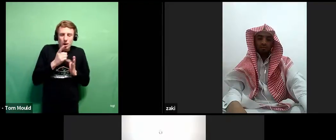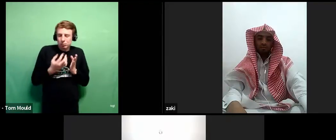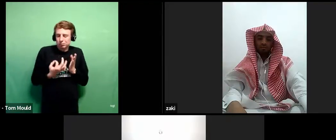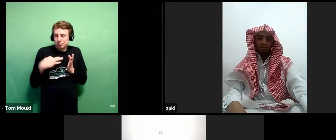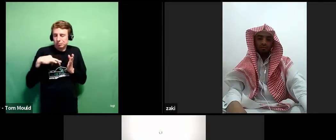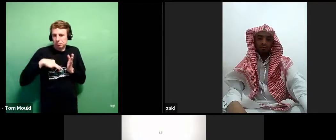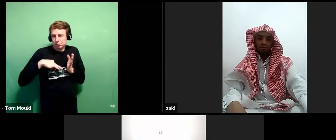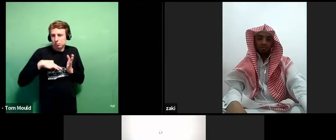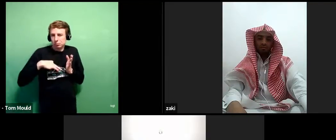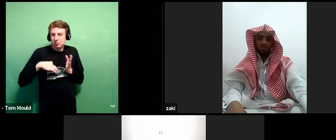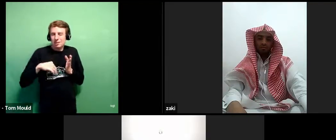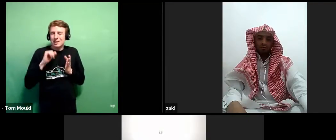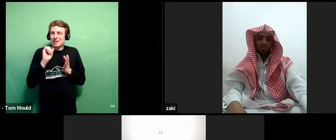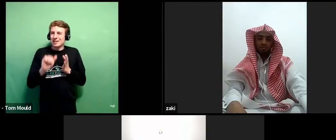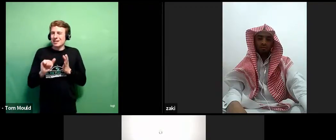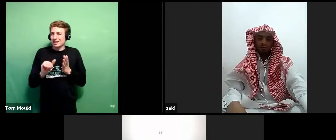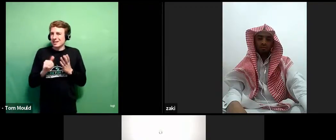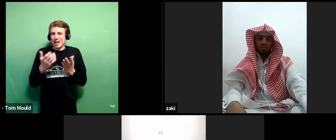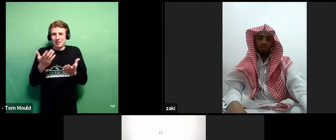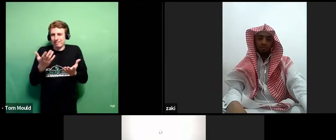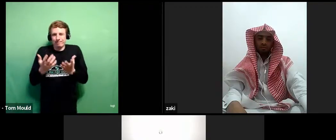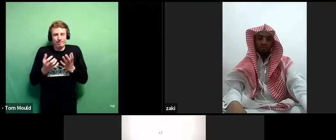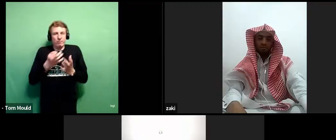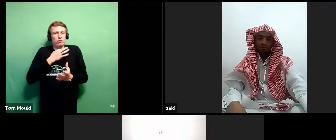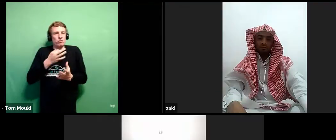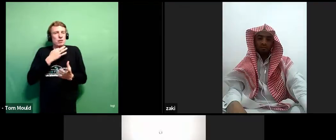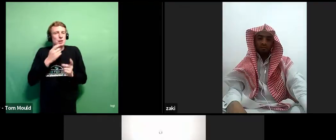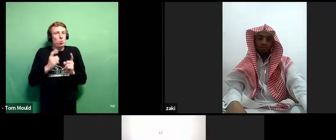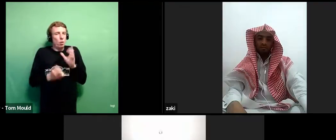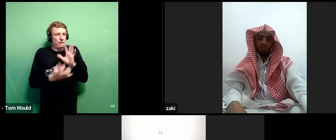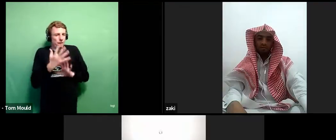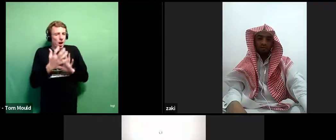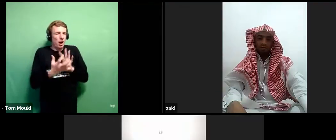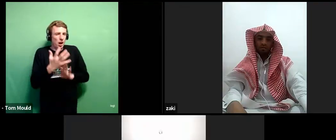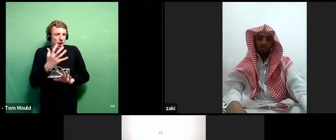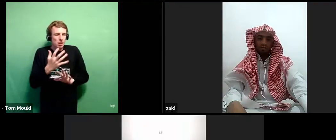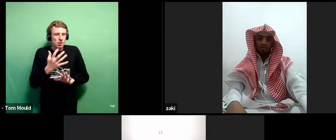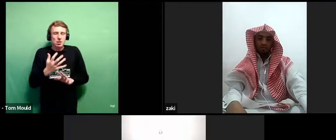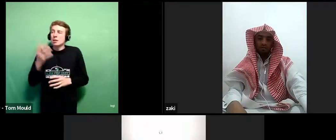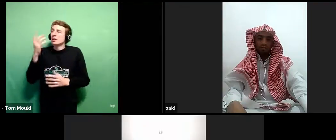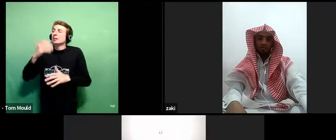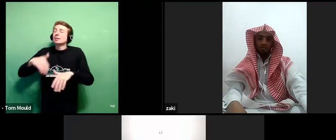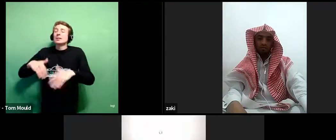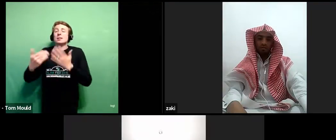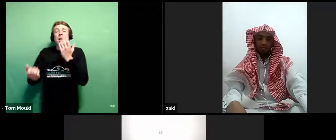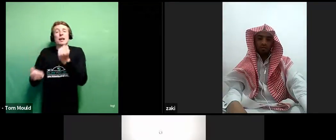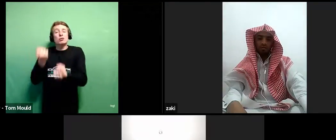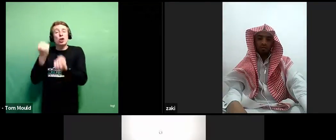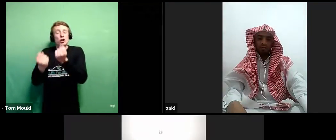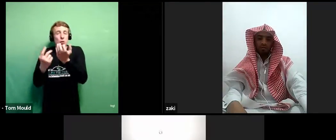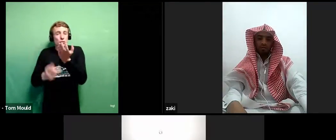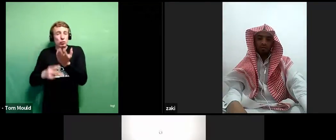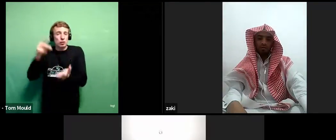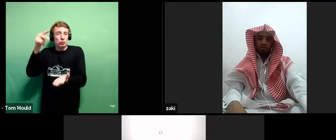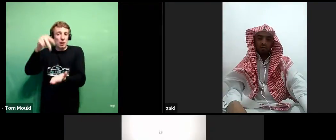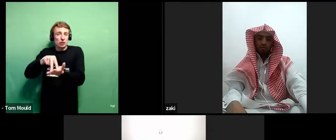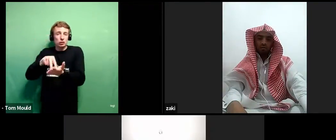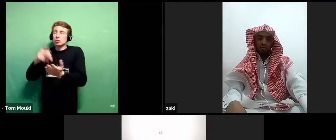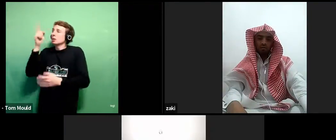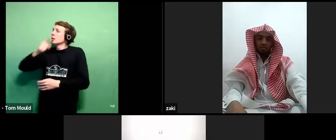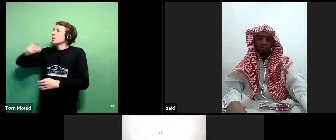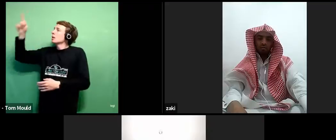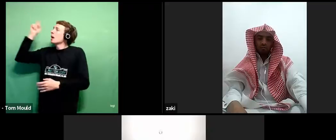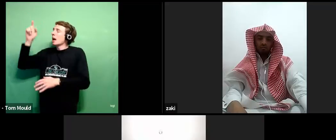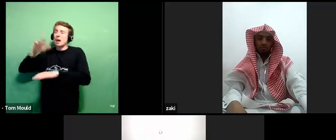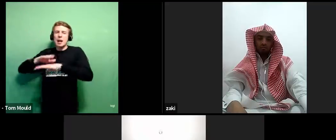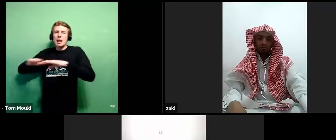they eat into their bellies nothing but fire. Allah will not speak to them on the day of resurrection, nor purify them, and